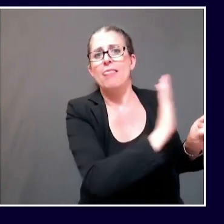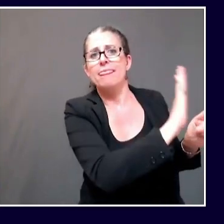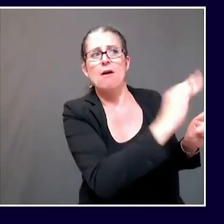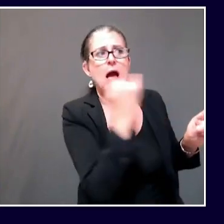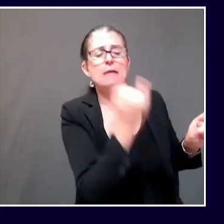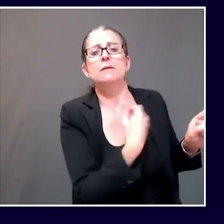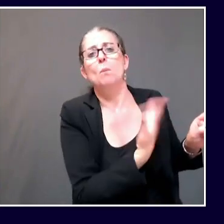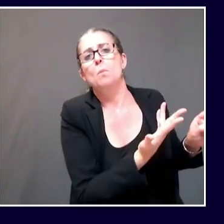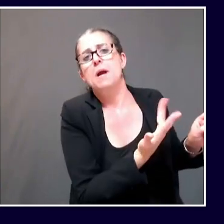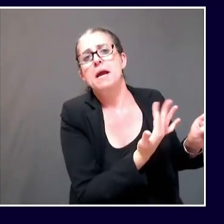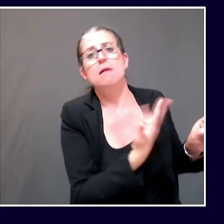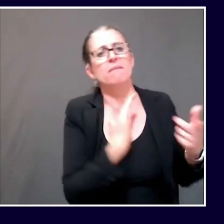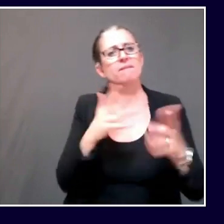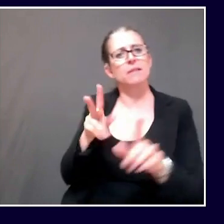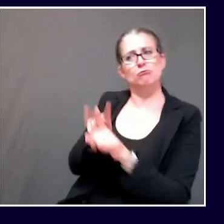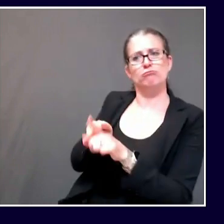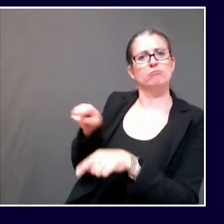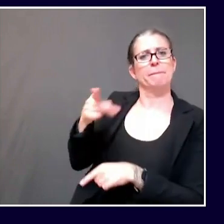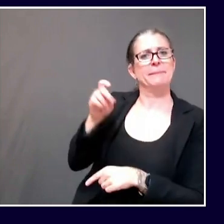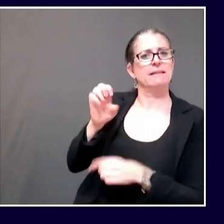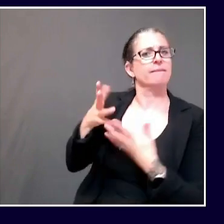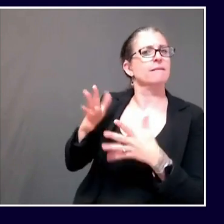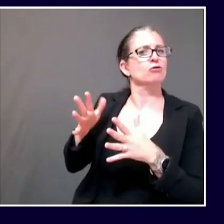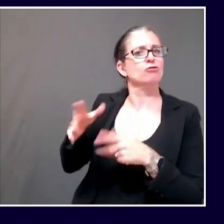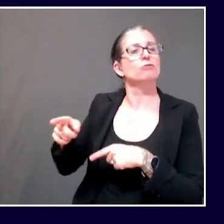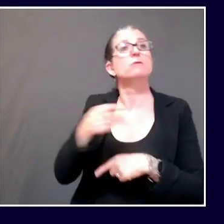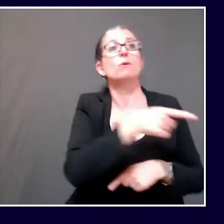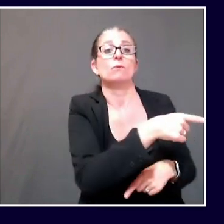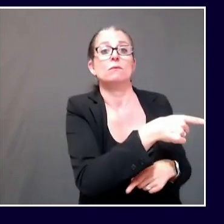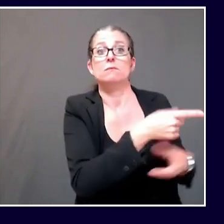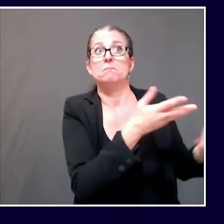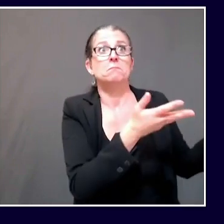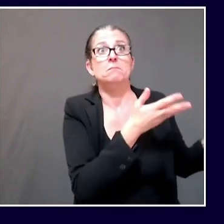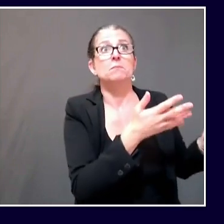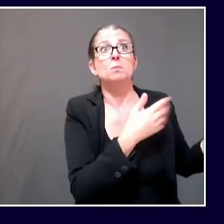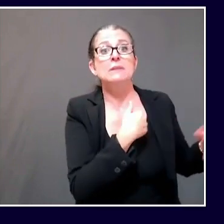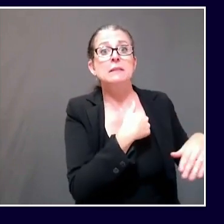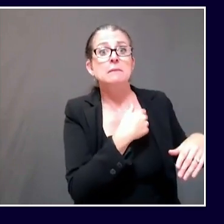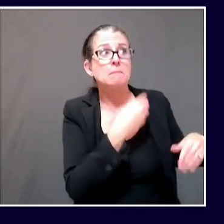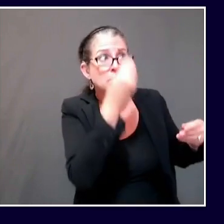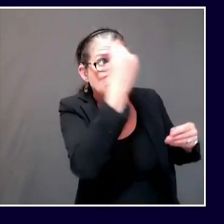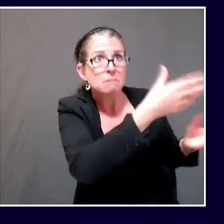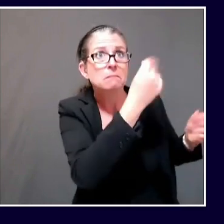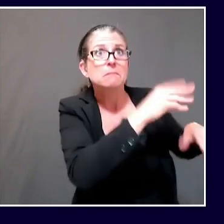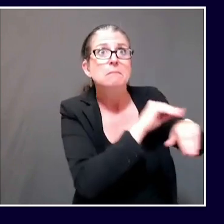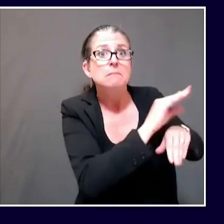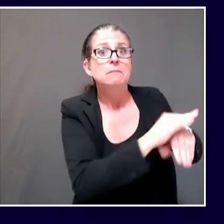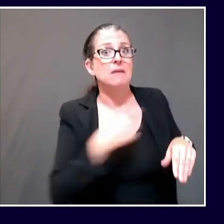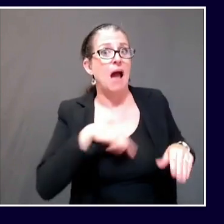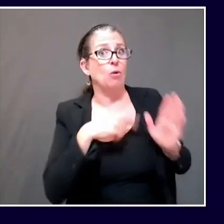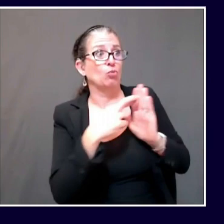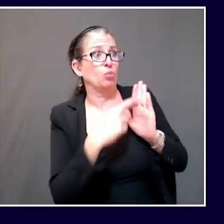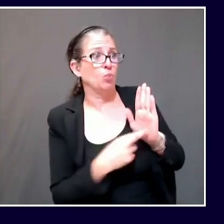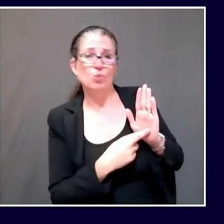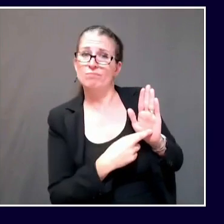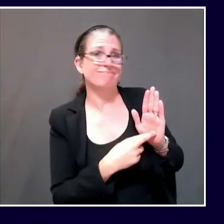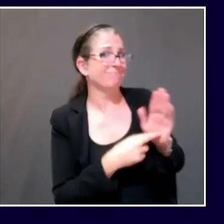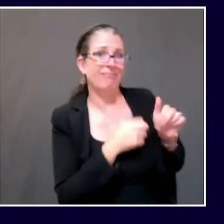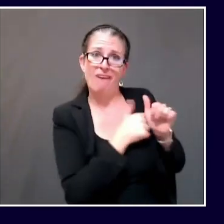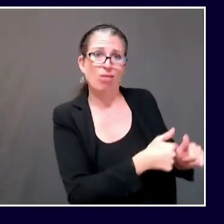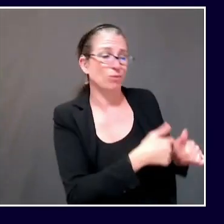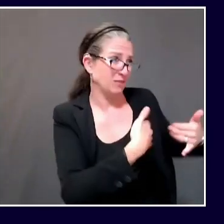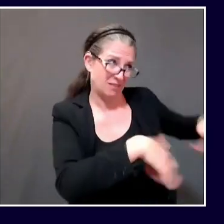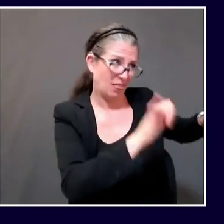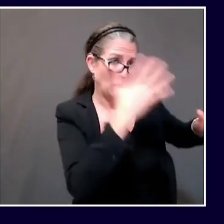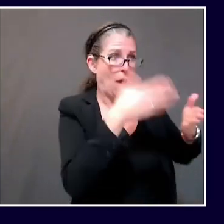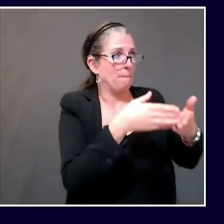other residents of Maine, our Maine guidance do apply. So we will study that guidance and we'll let you know what we think.